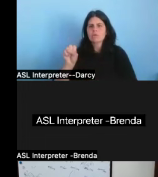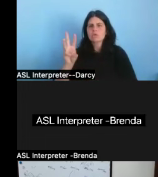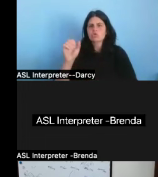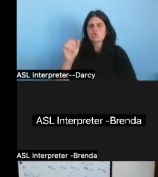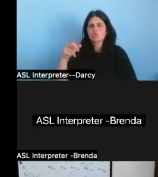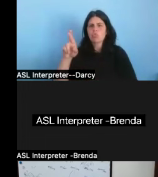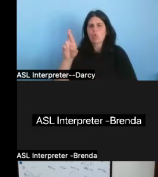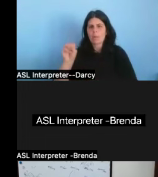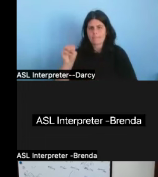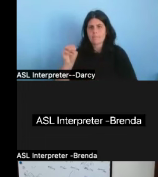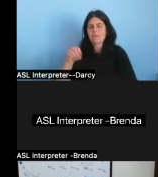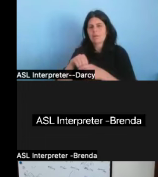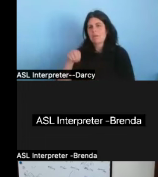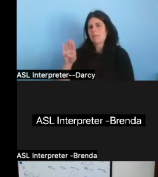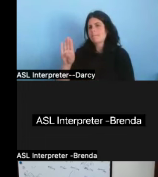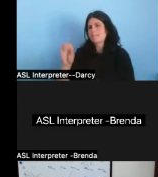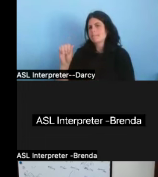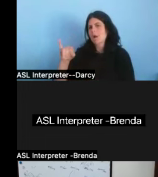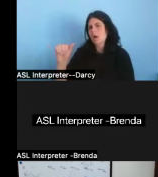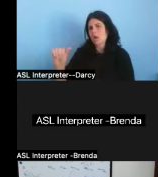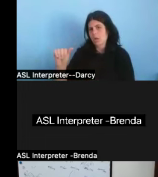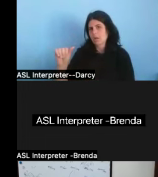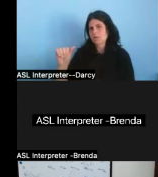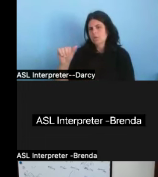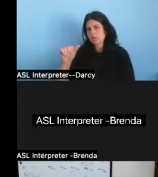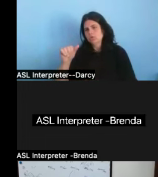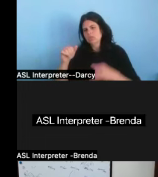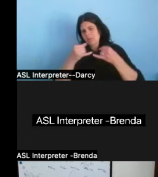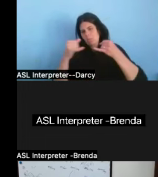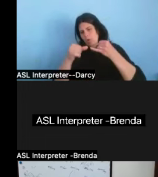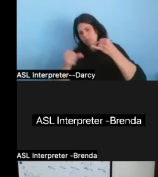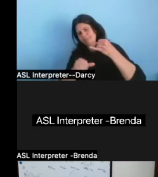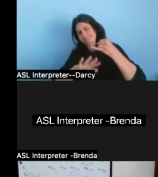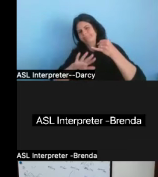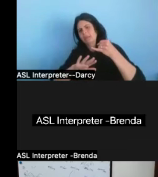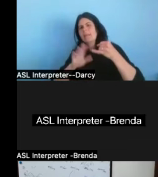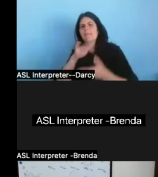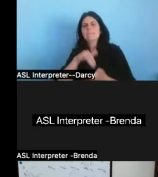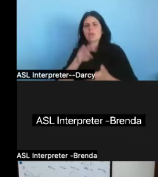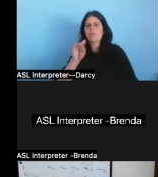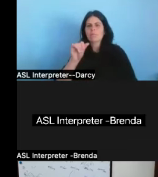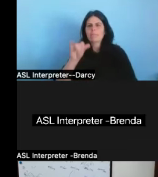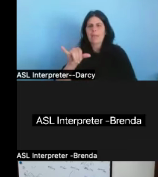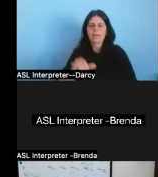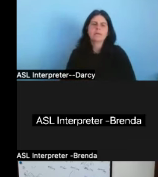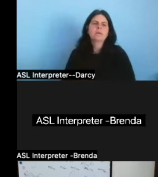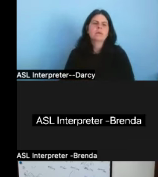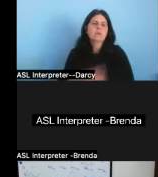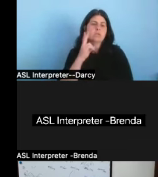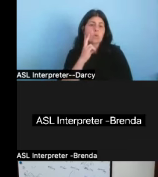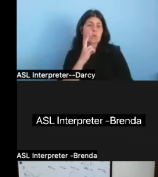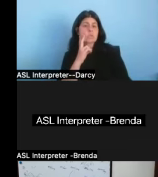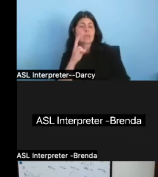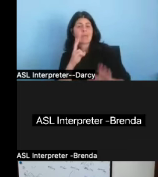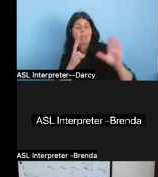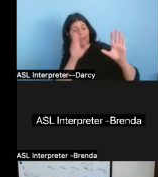of the border in mid-May. So the map on the left is just showing you the